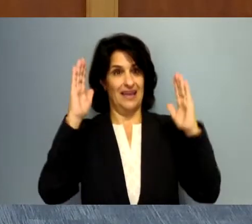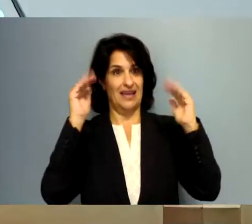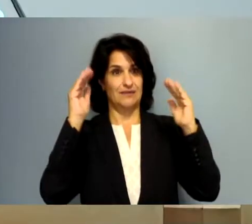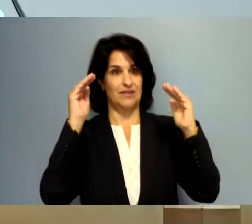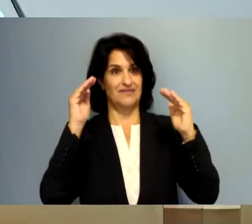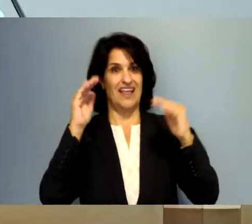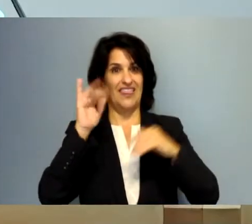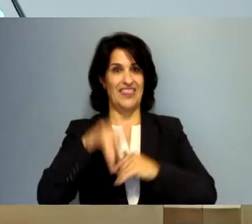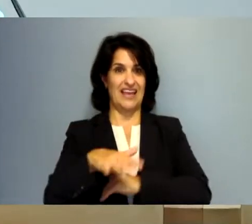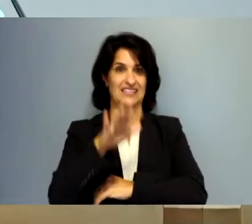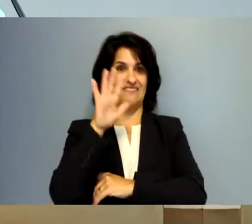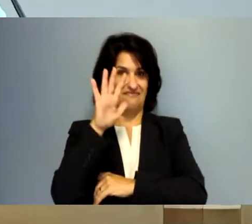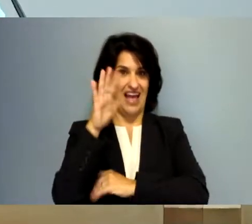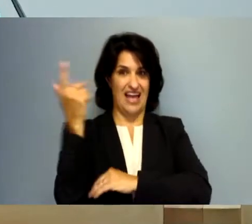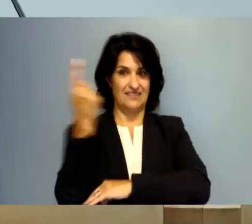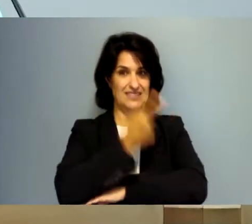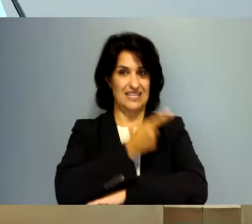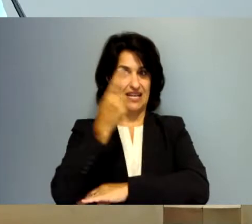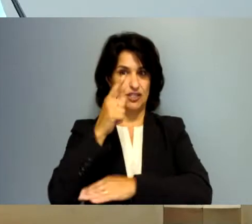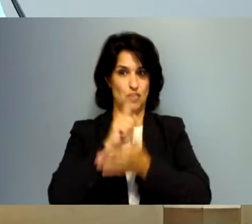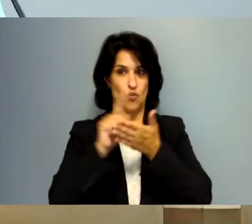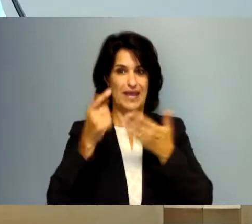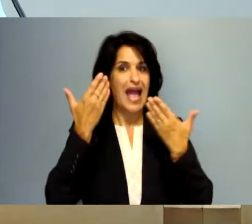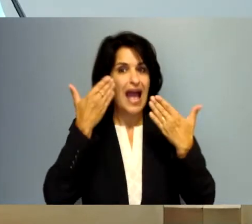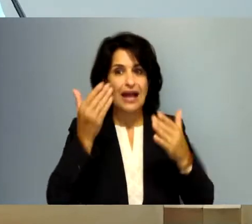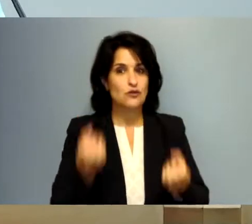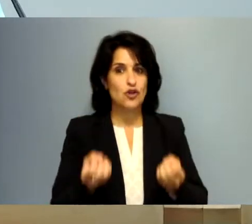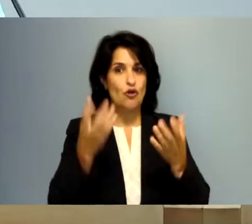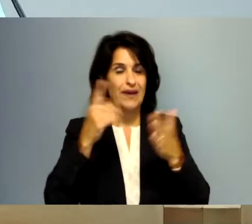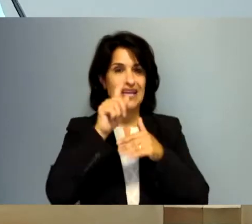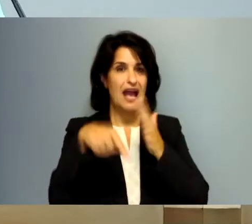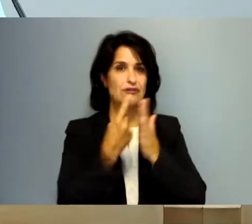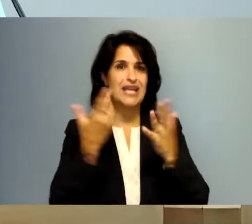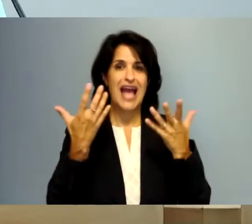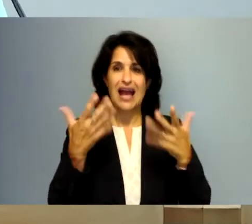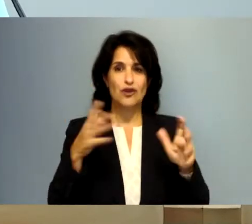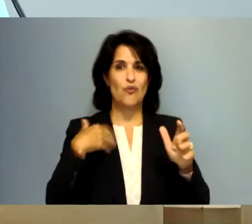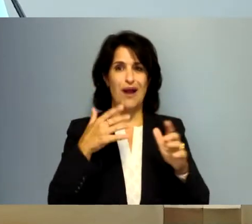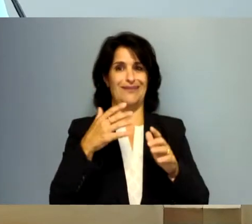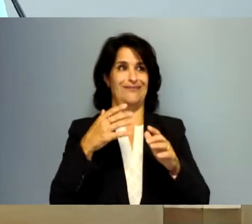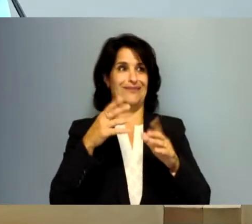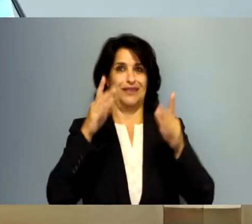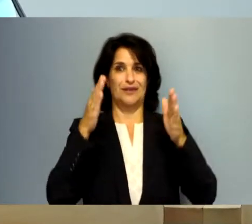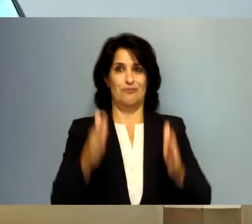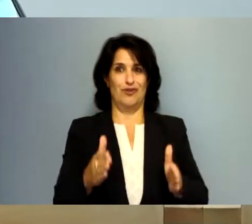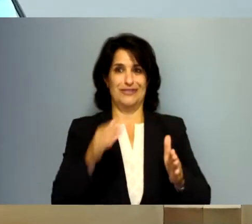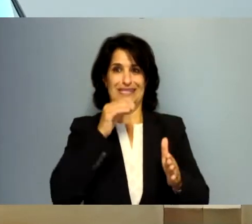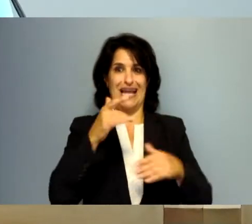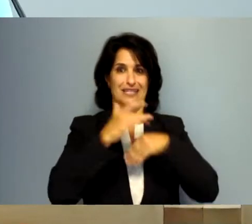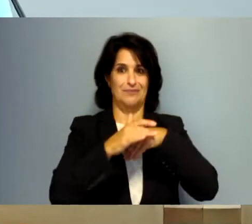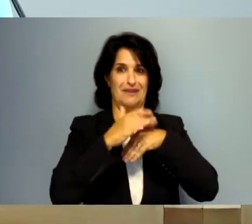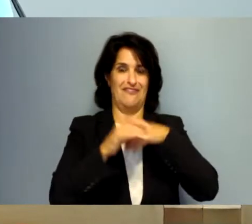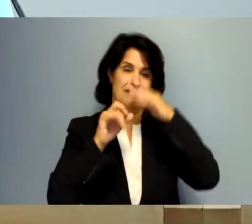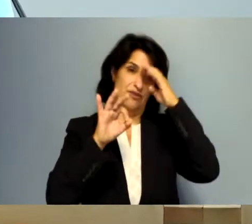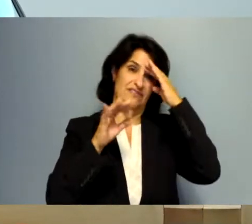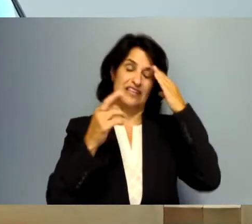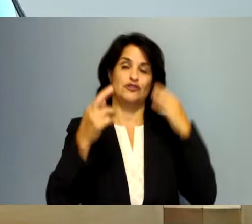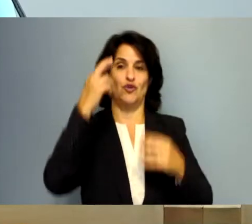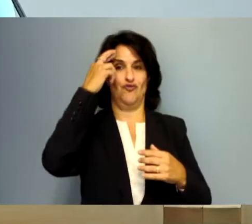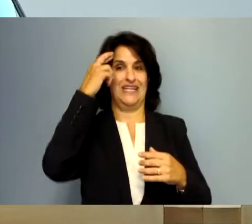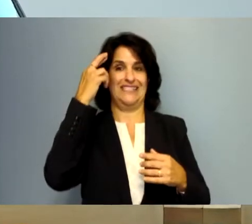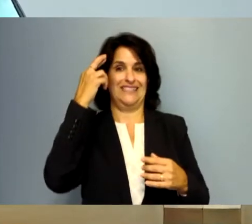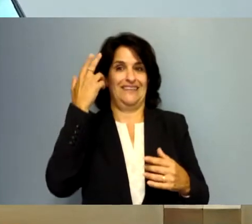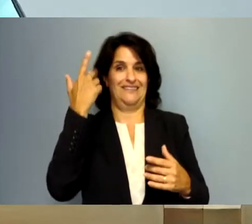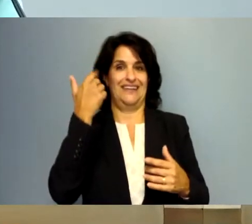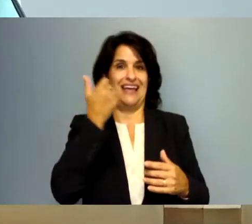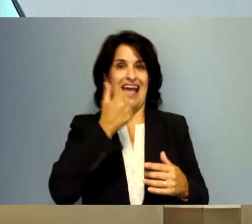it's 5 days a week. I don't know how many hours, but I don't want the person to not be available if there's a reason on any day.